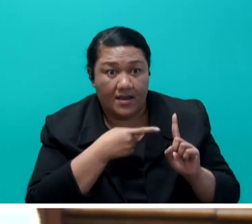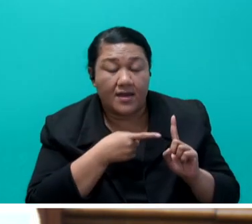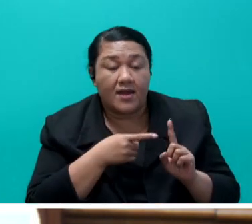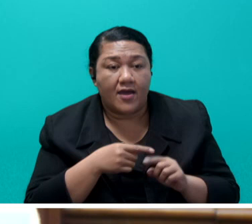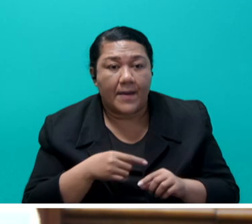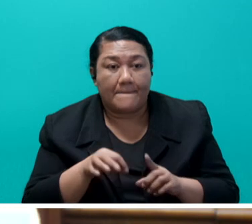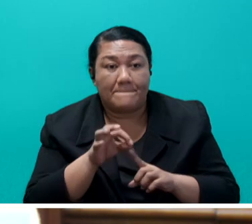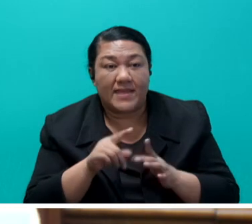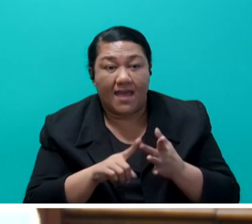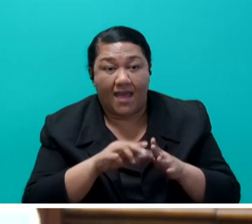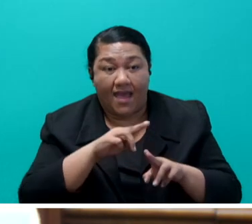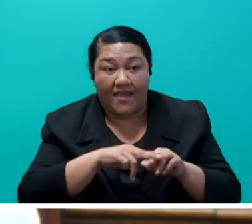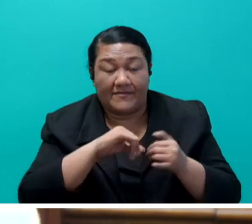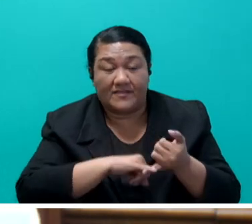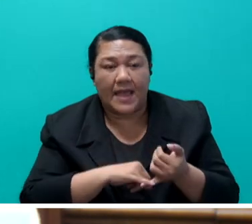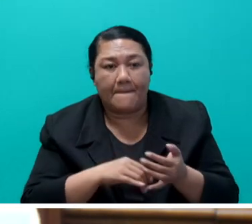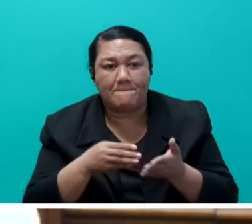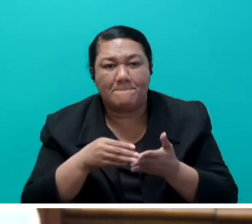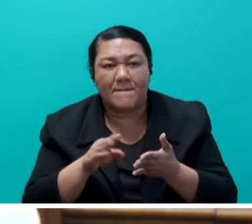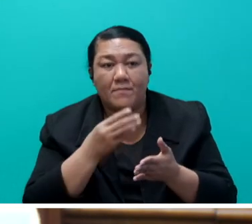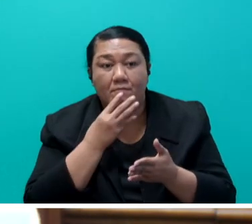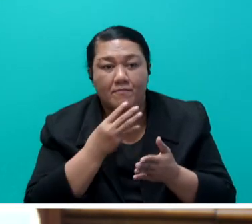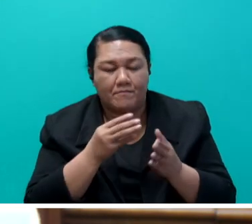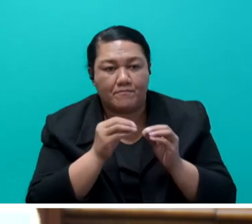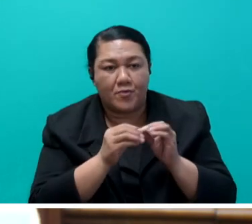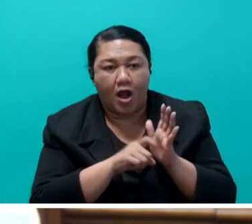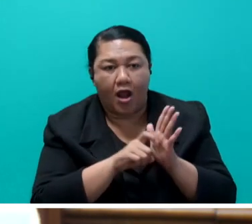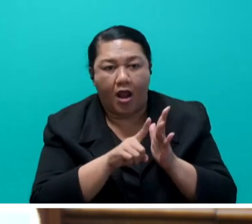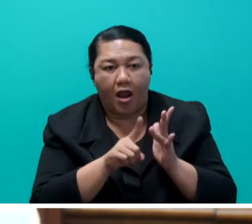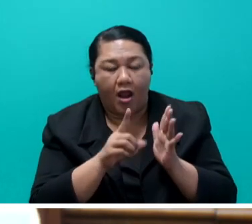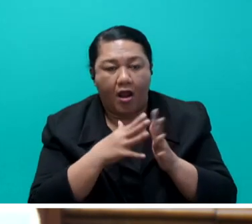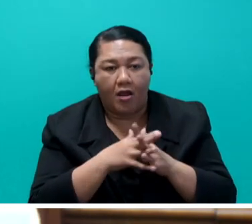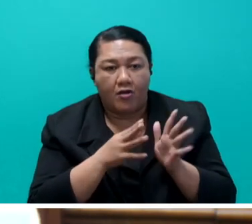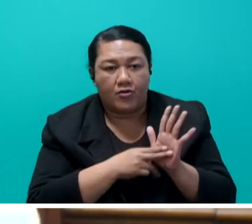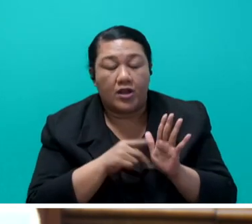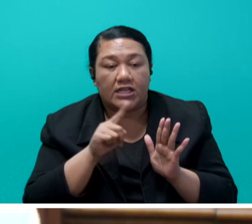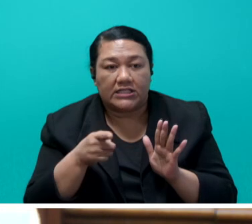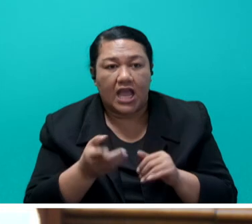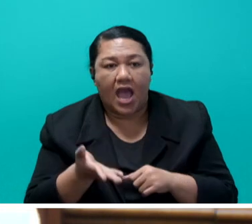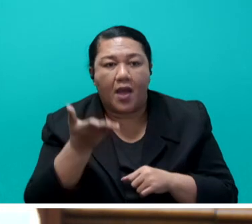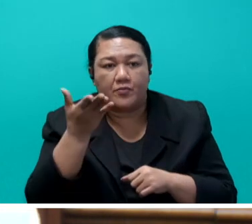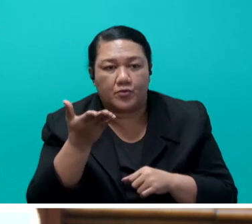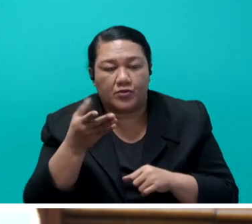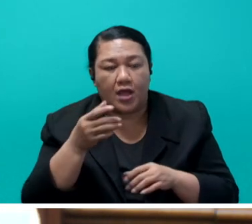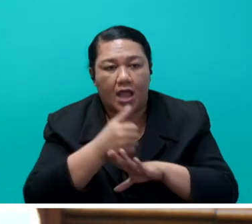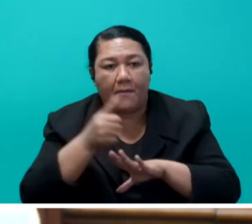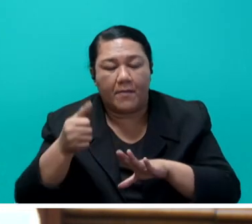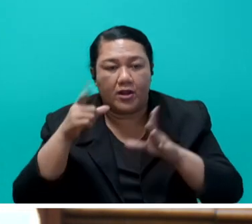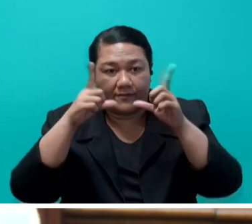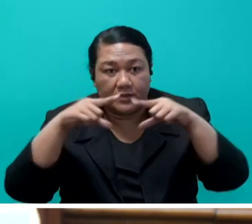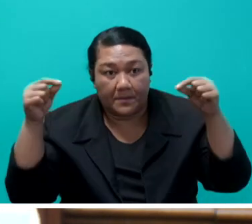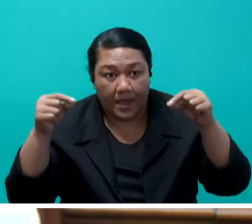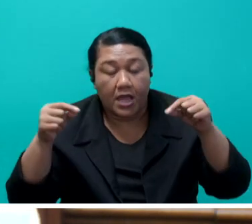Forum Chair, Mr. Mark Brown, has stated that it is up to the government of Japan to